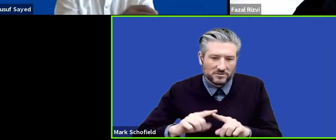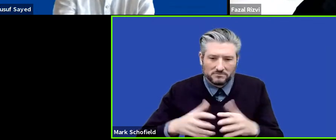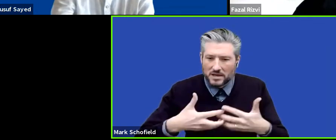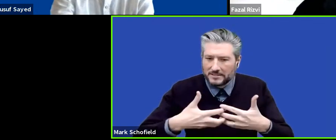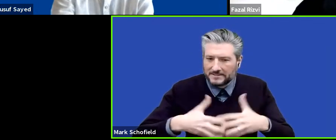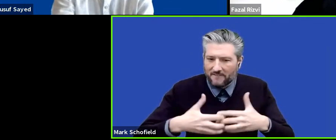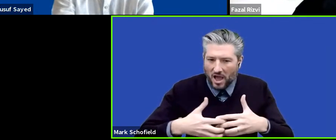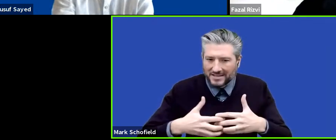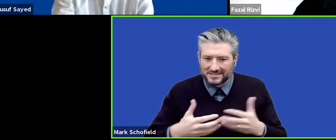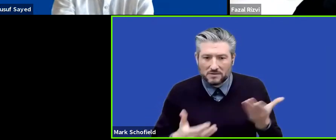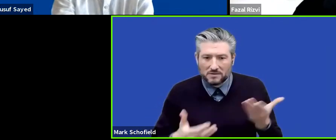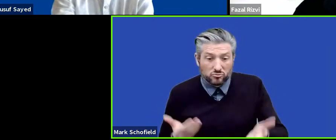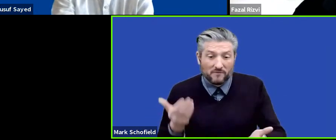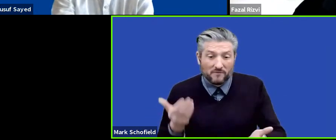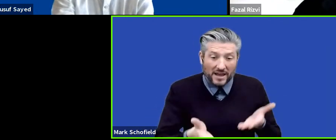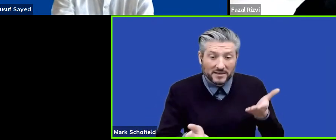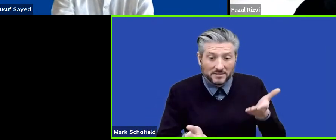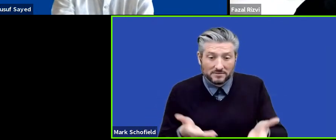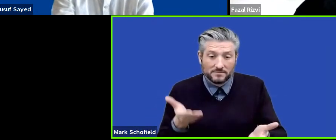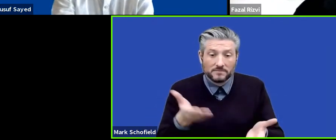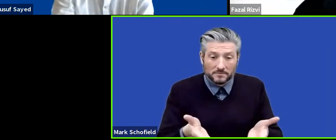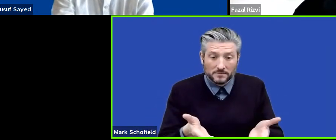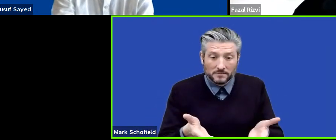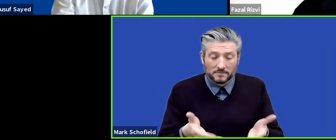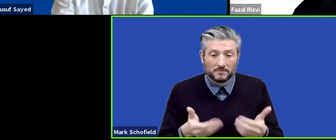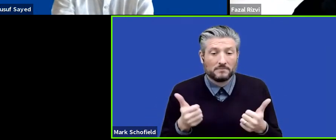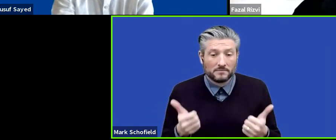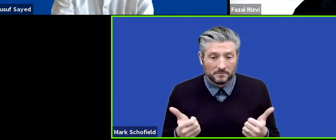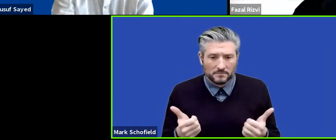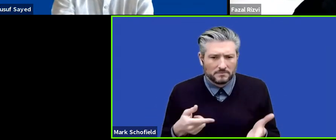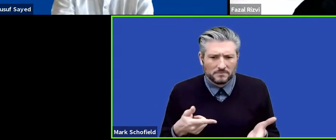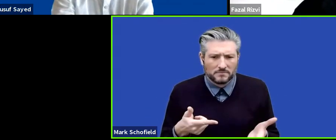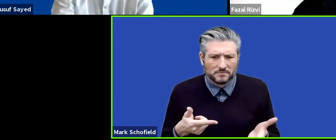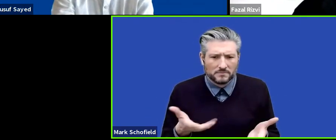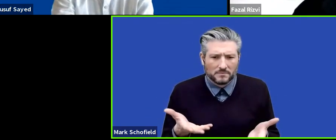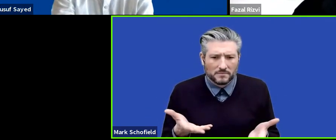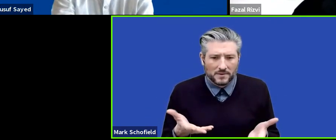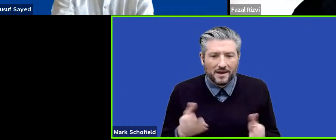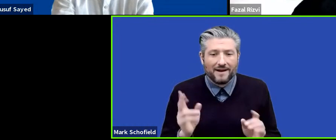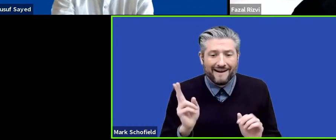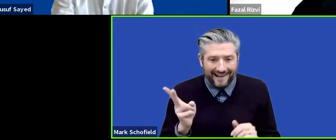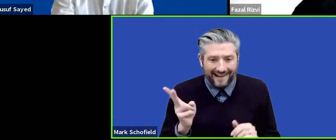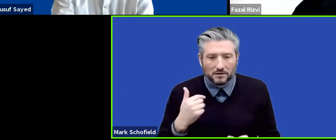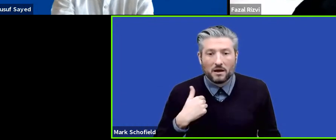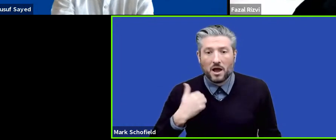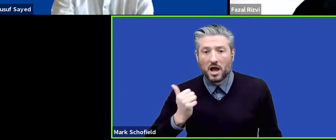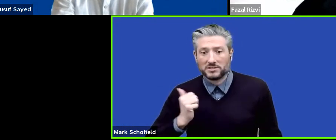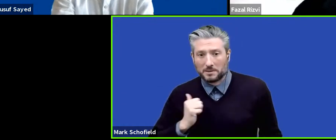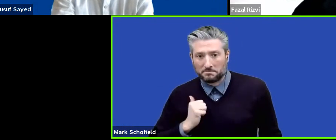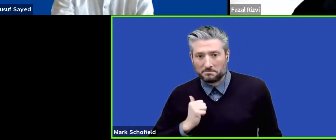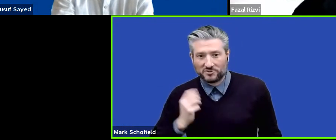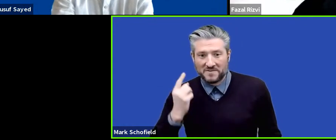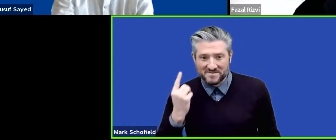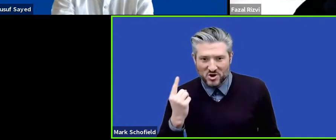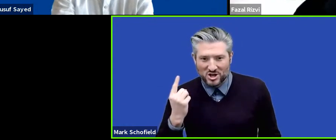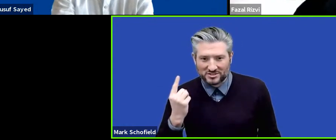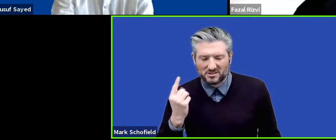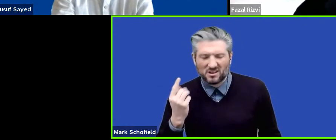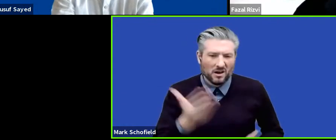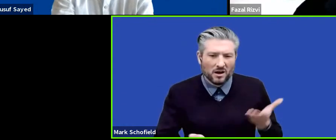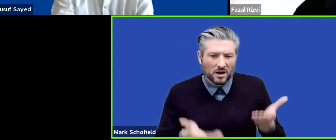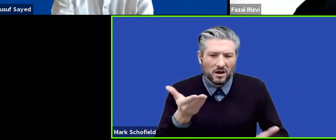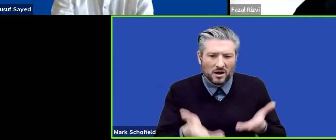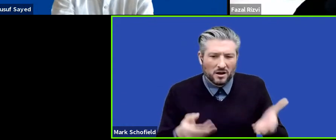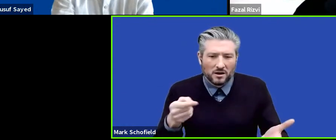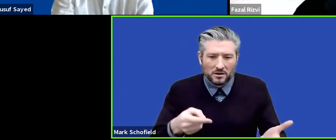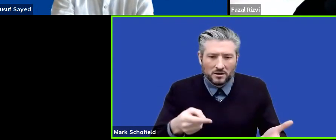technical support, the technical support came in the form of certain assumptions as well. In other words, education